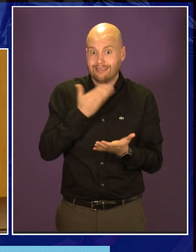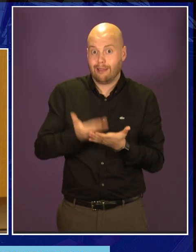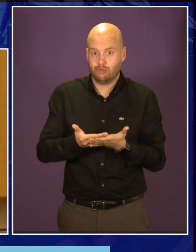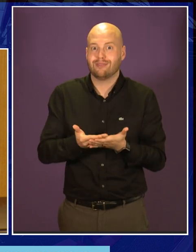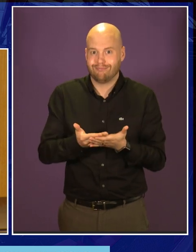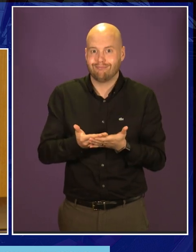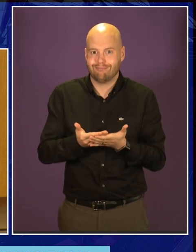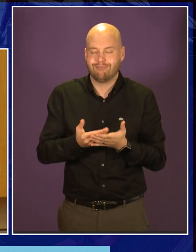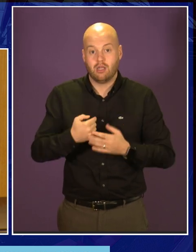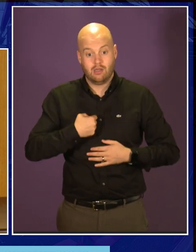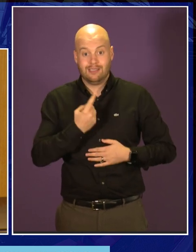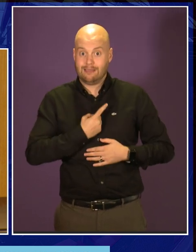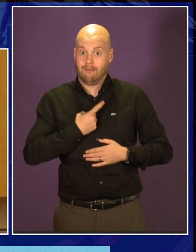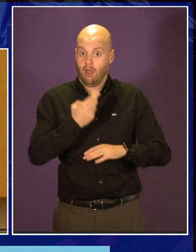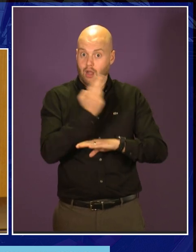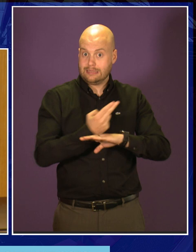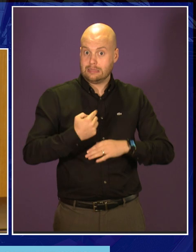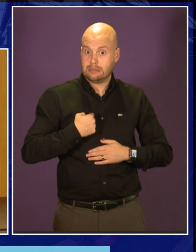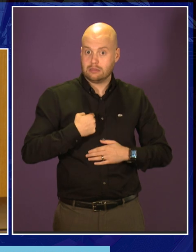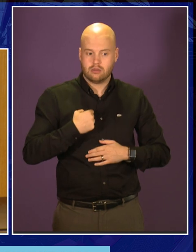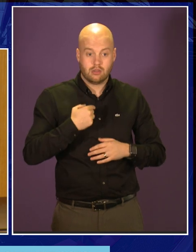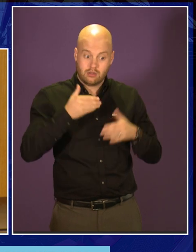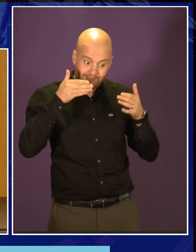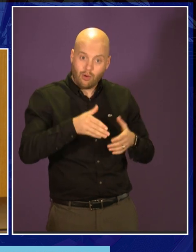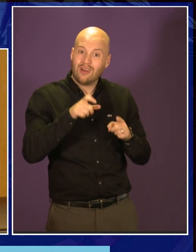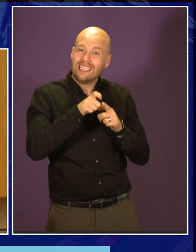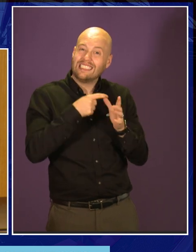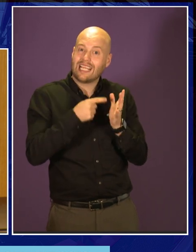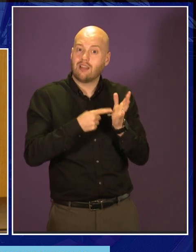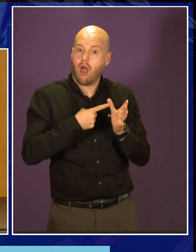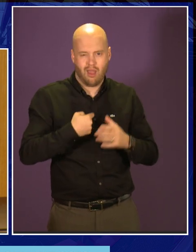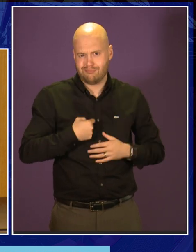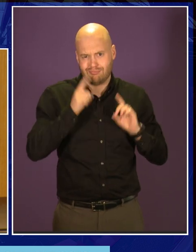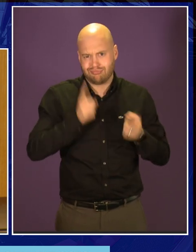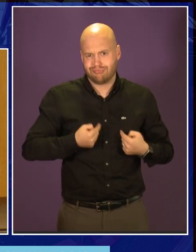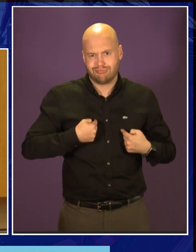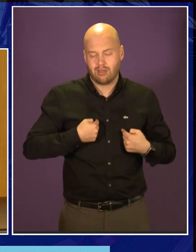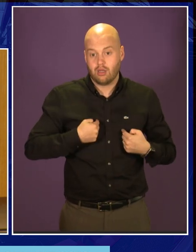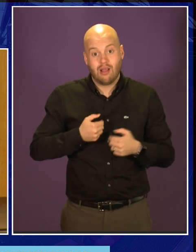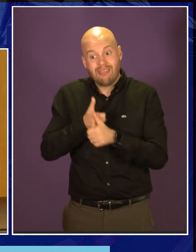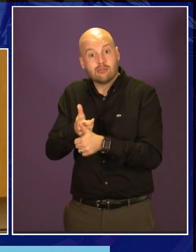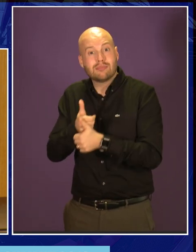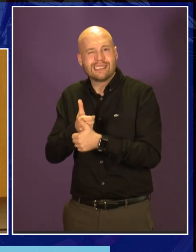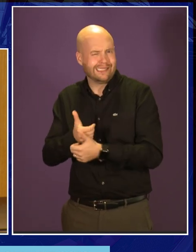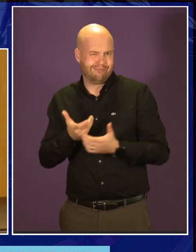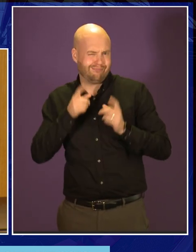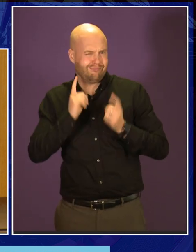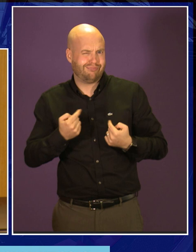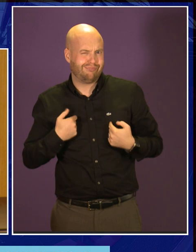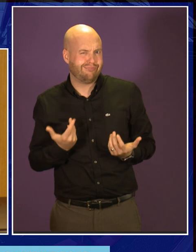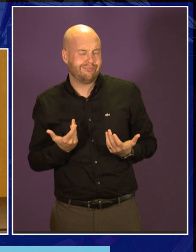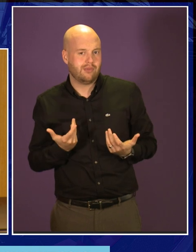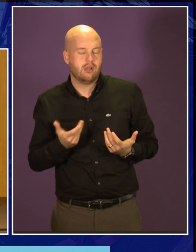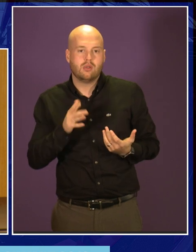artist, I don't do data. I'm an artist, I'm not a therapist. And so by translation, I mean trying to bridge the gap between